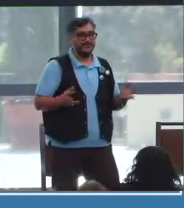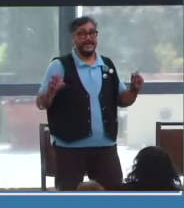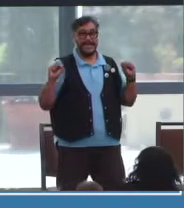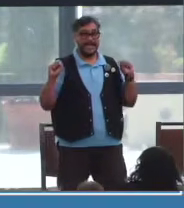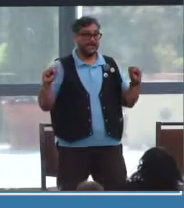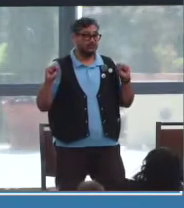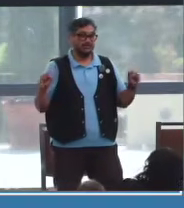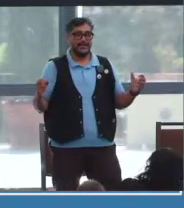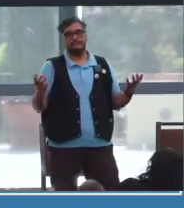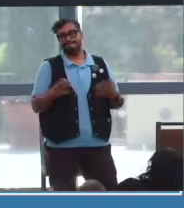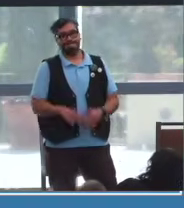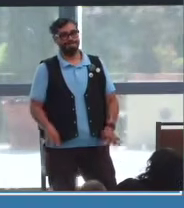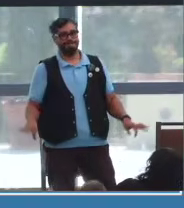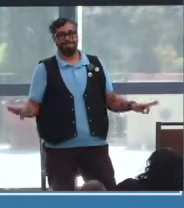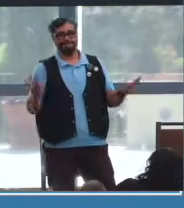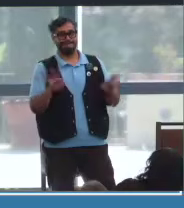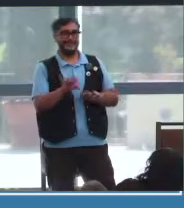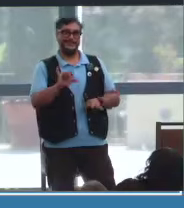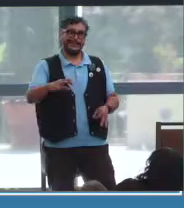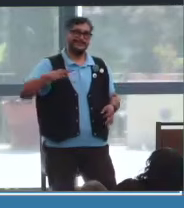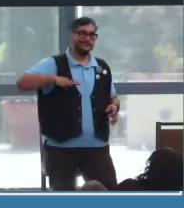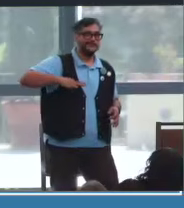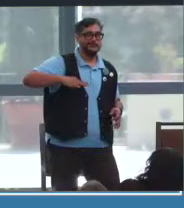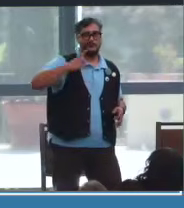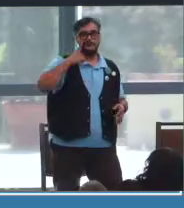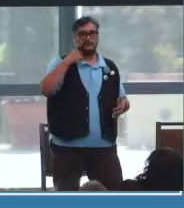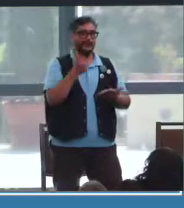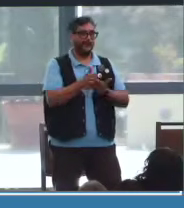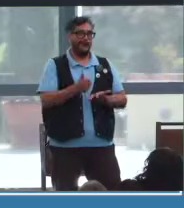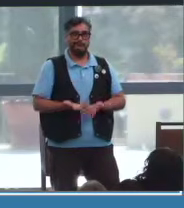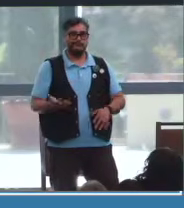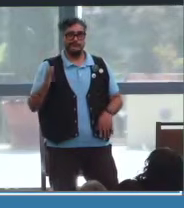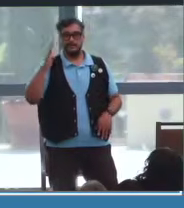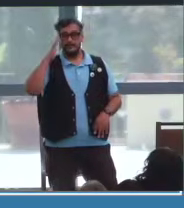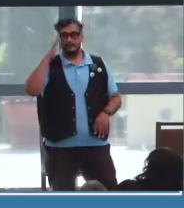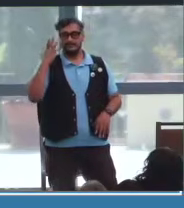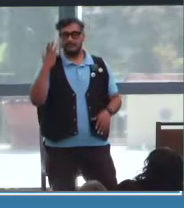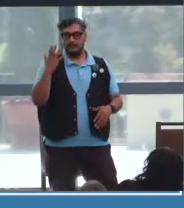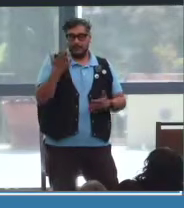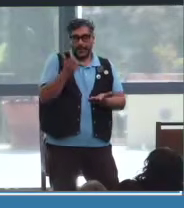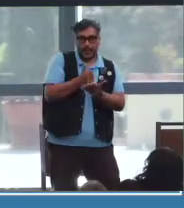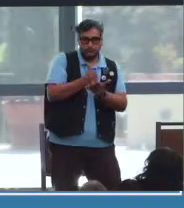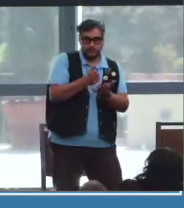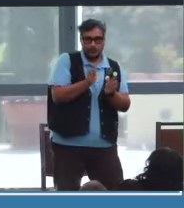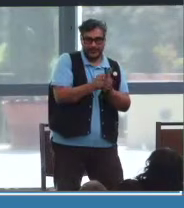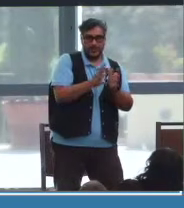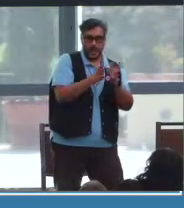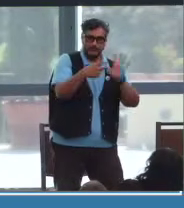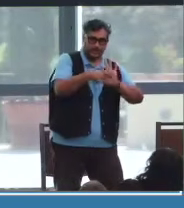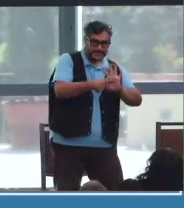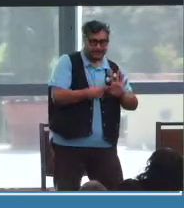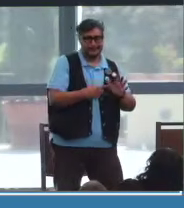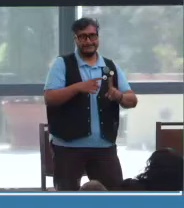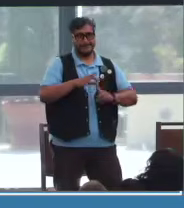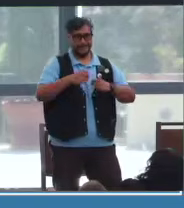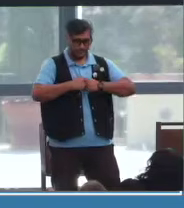exercise is always helpful. It's going to be good to manage, most of those symptoms, including the joint symptoms. You want to